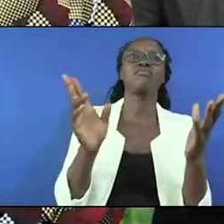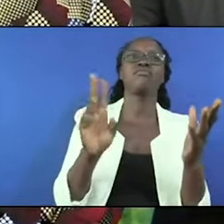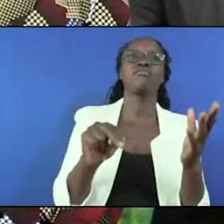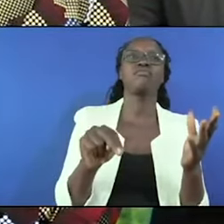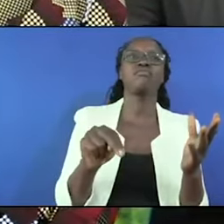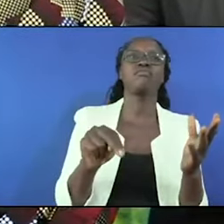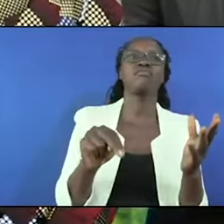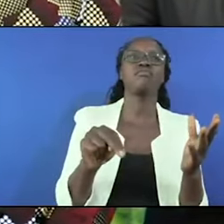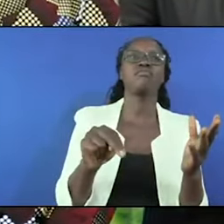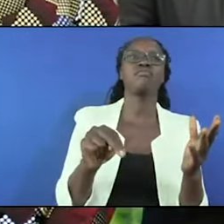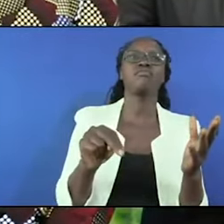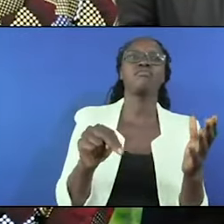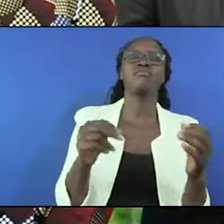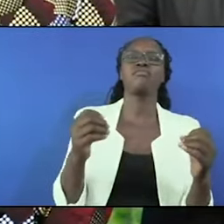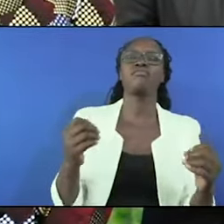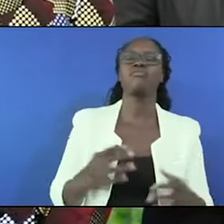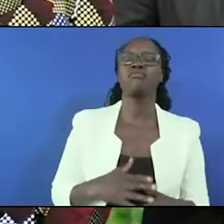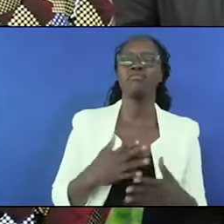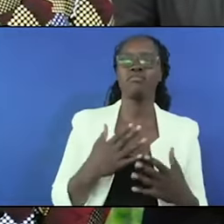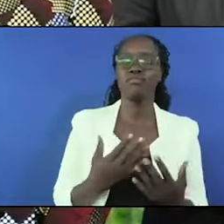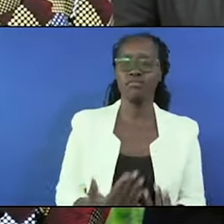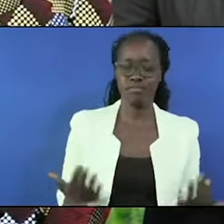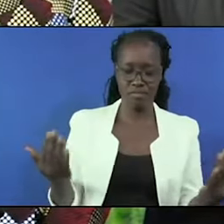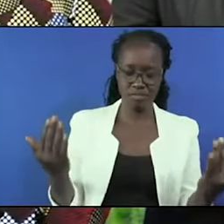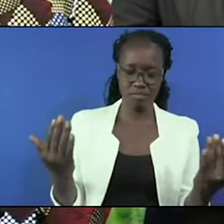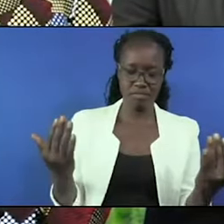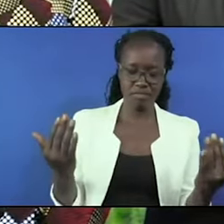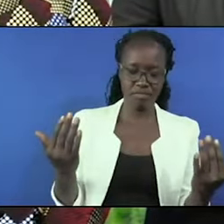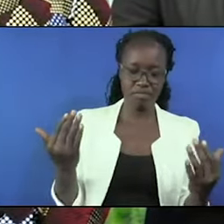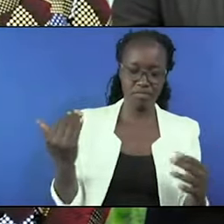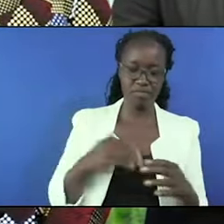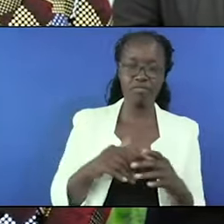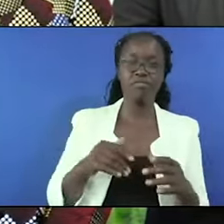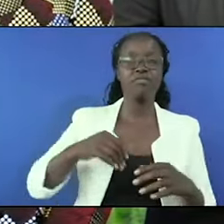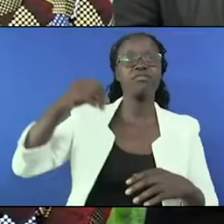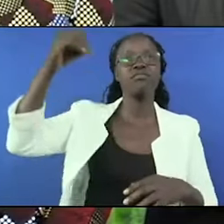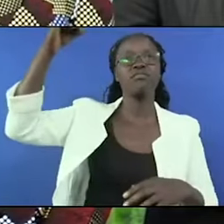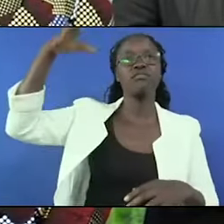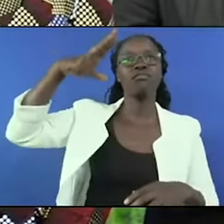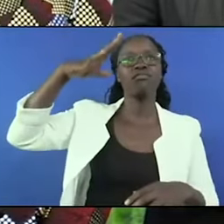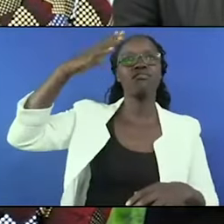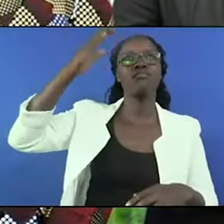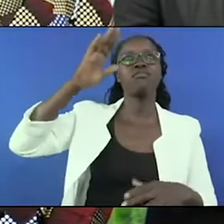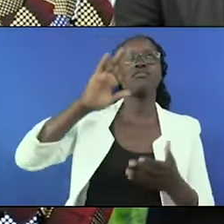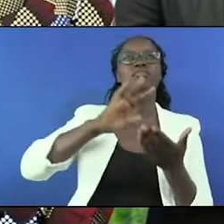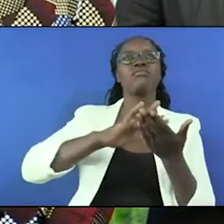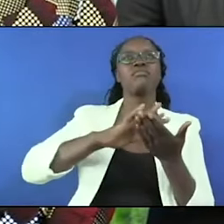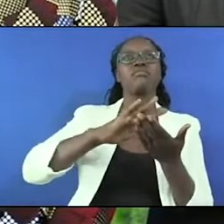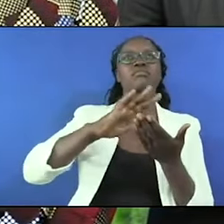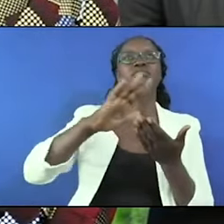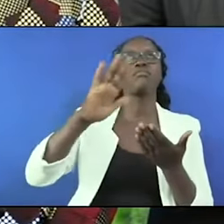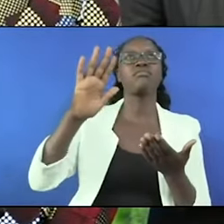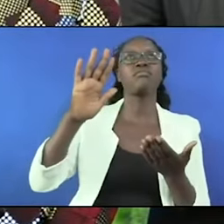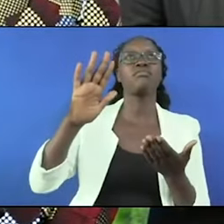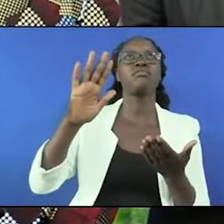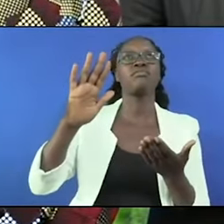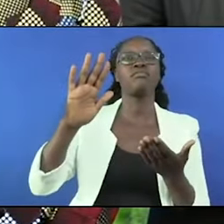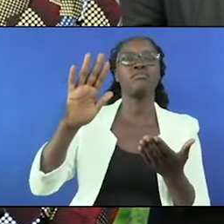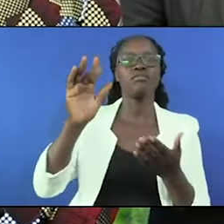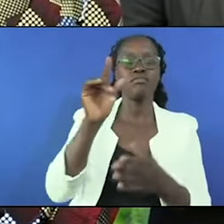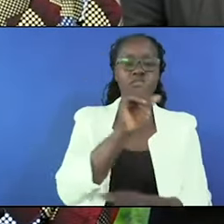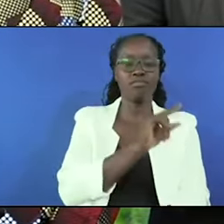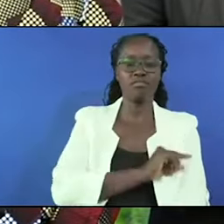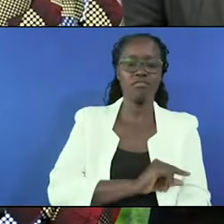glow strangely dim in the light of His glory and